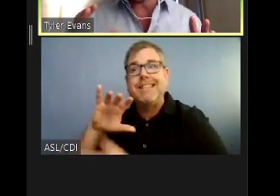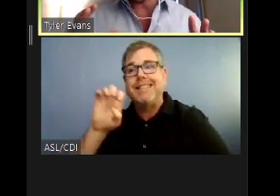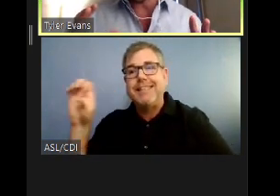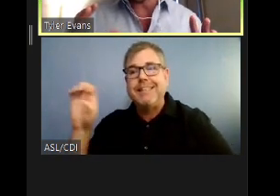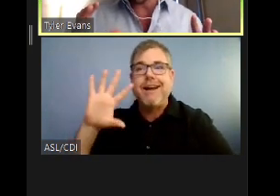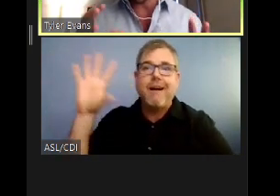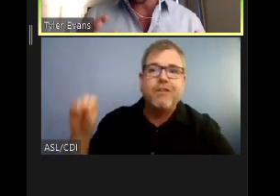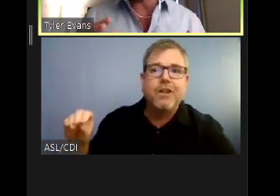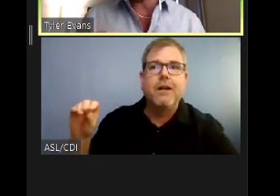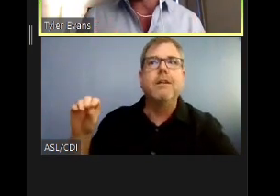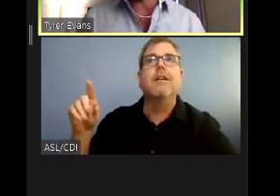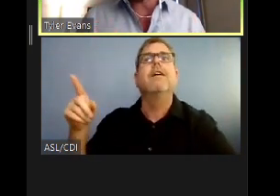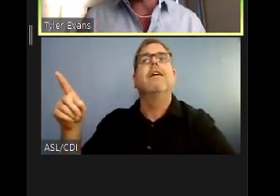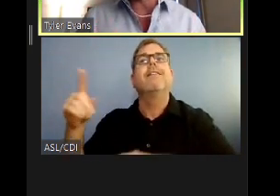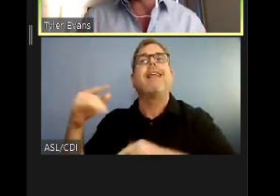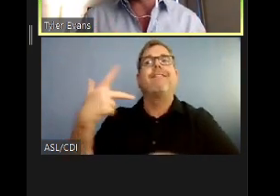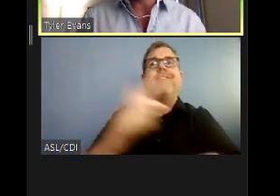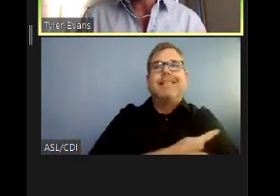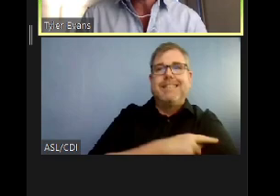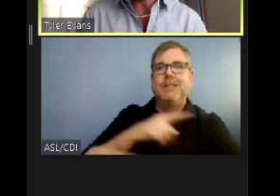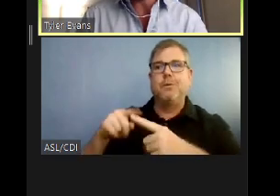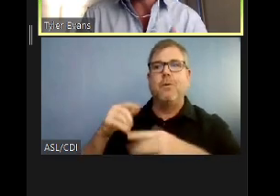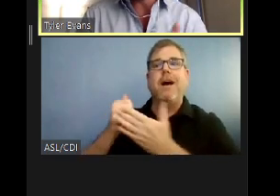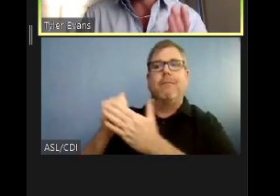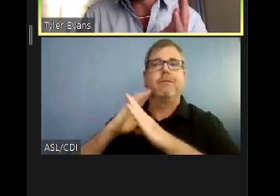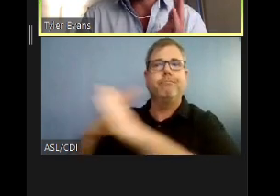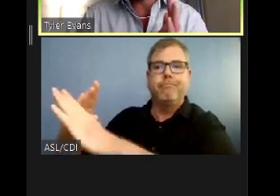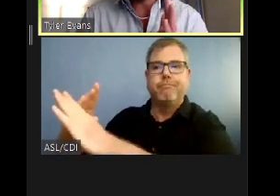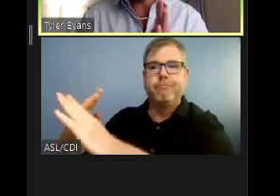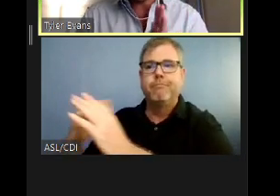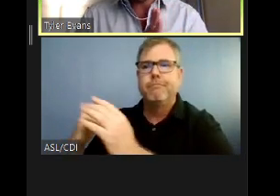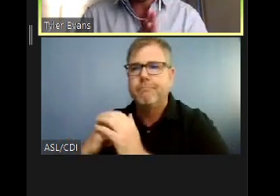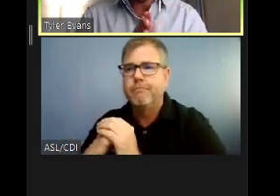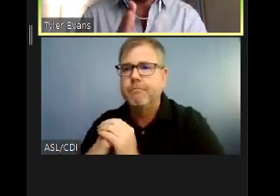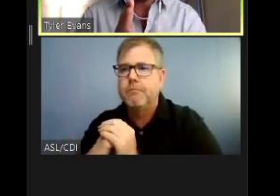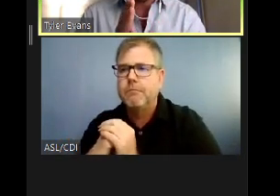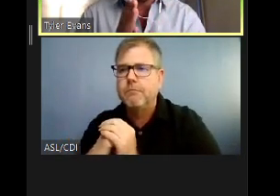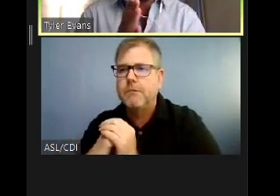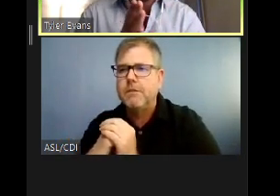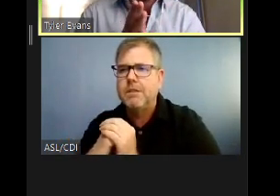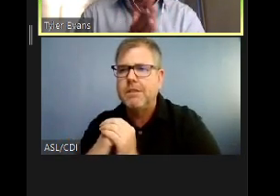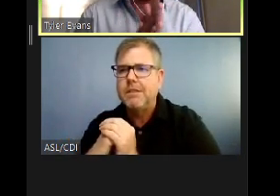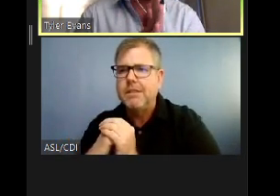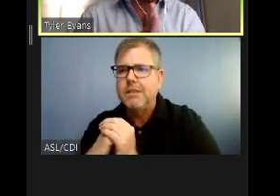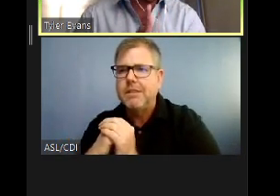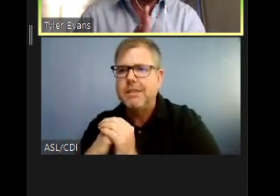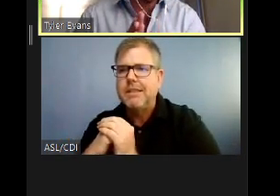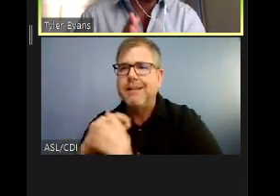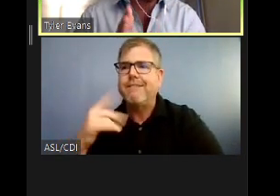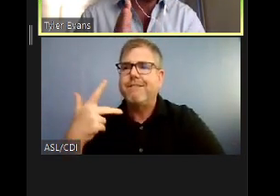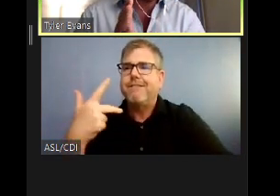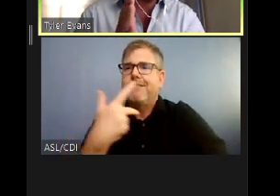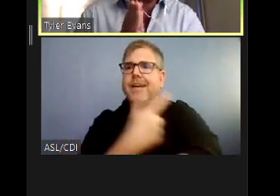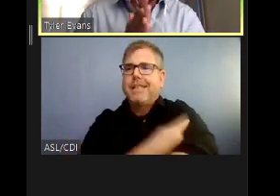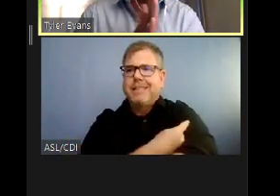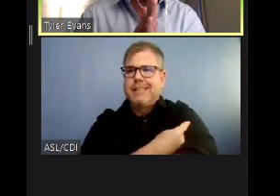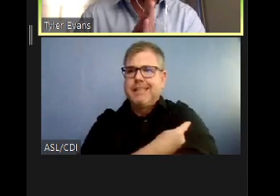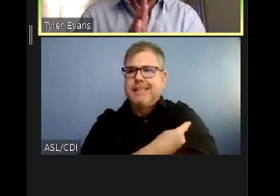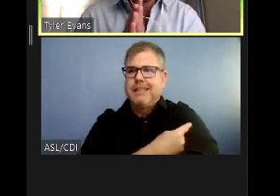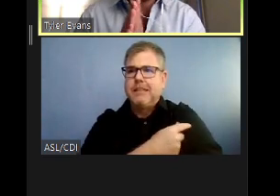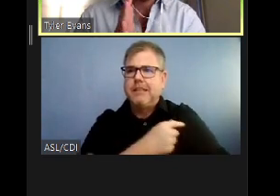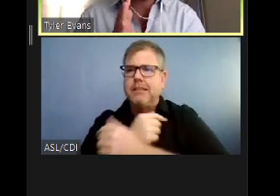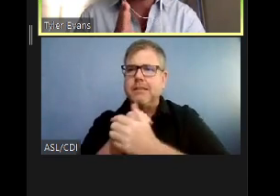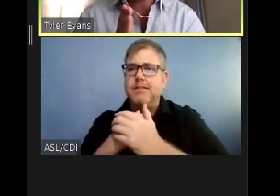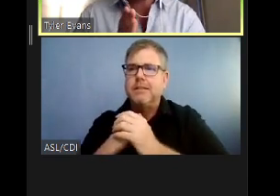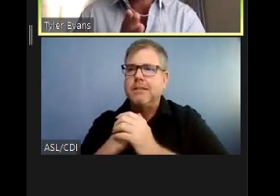are while they're very efficient, there are four additional ones that are in the pipeline. So we're not done with